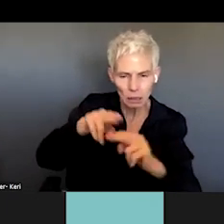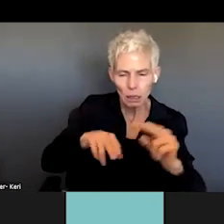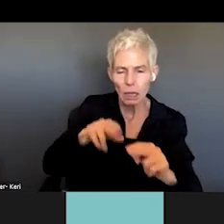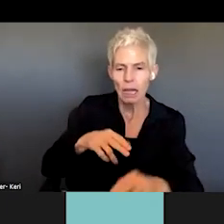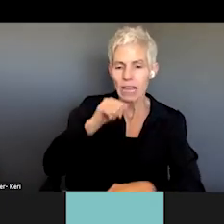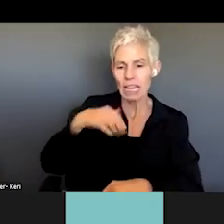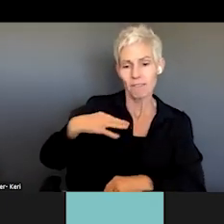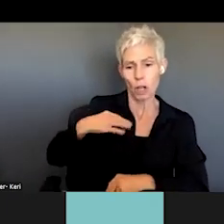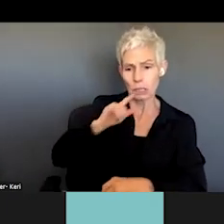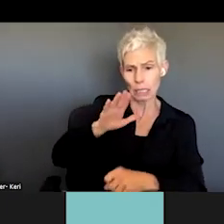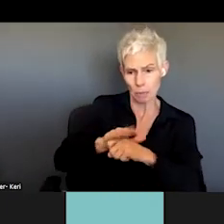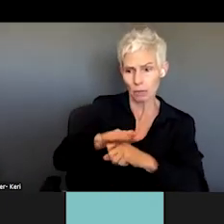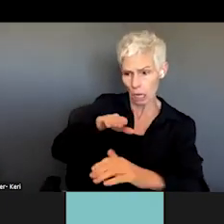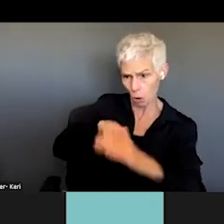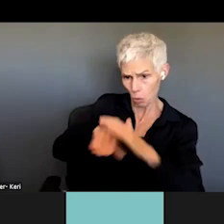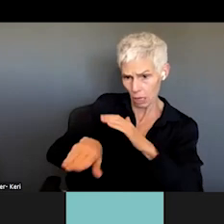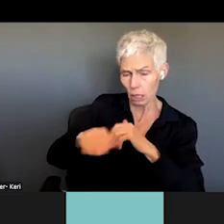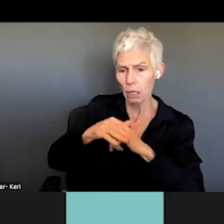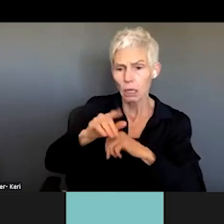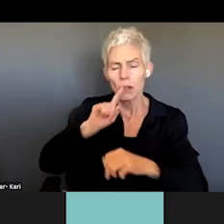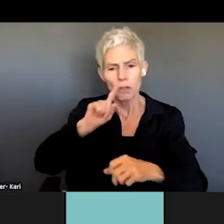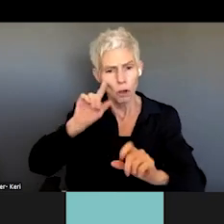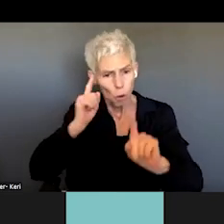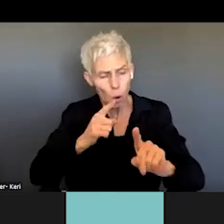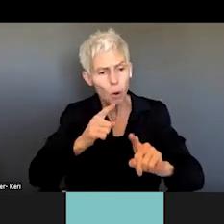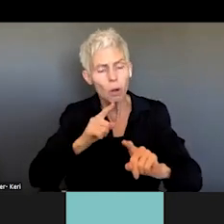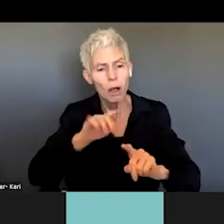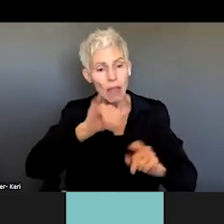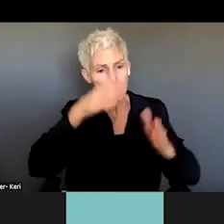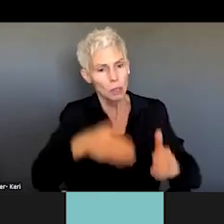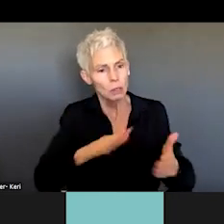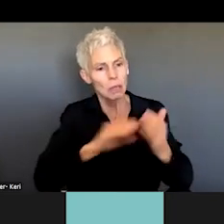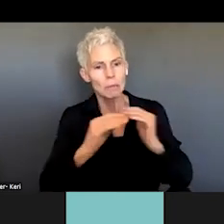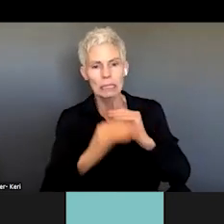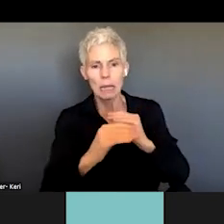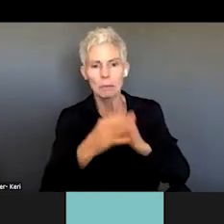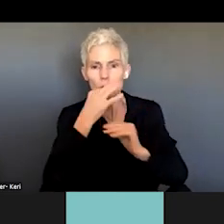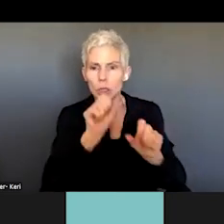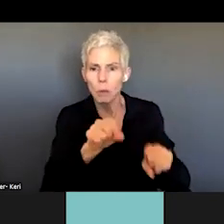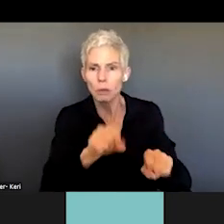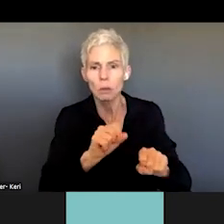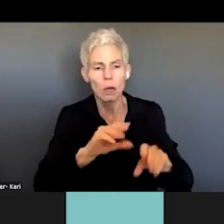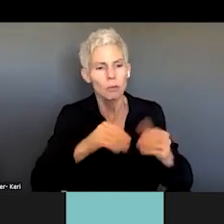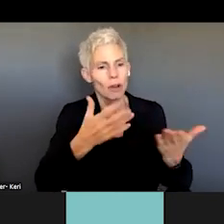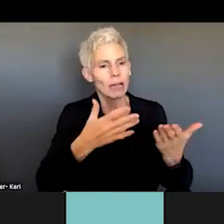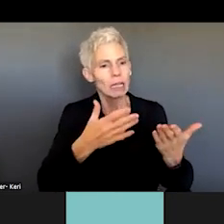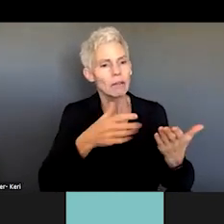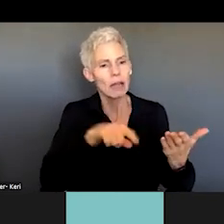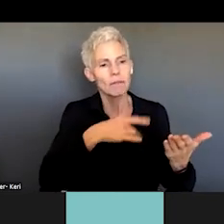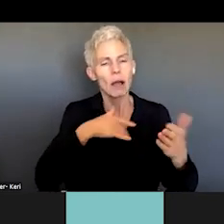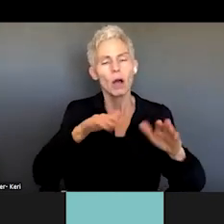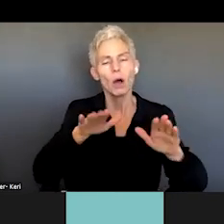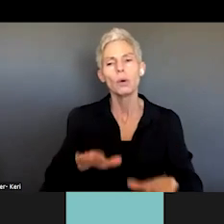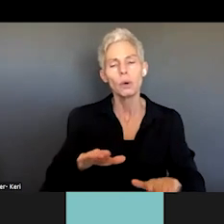commitment, the goal should be to stabilize that individual as quickly as possible and provide them with a degree of relief, right?